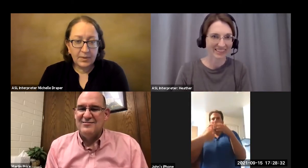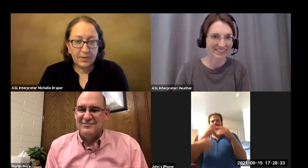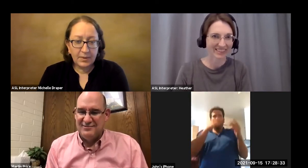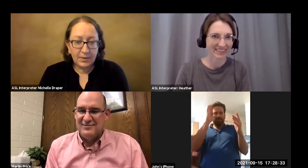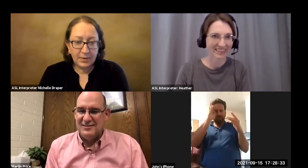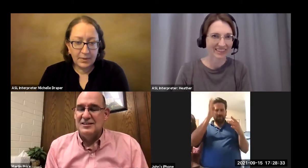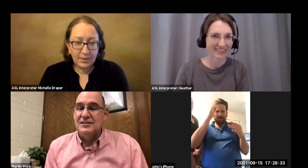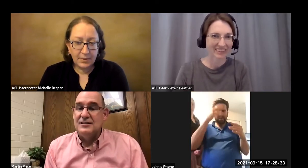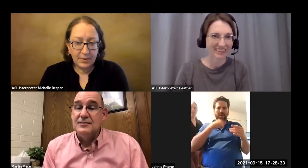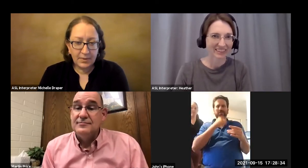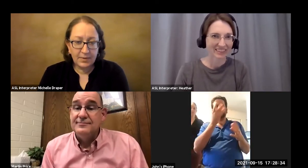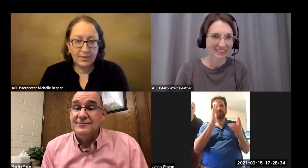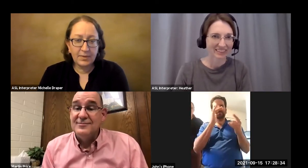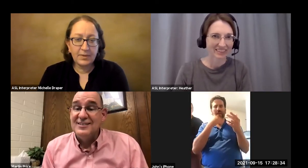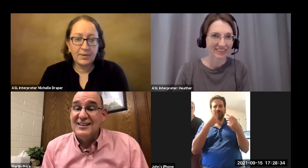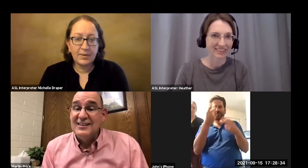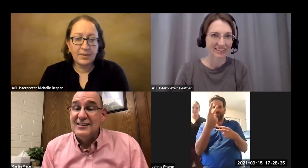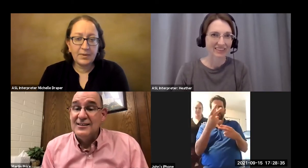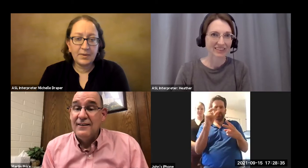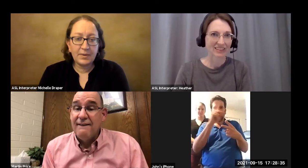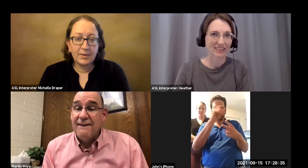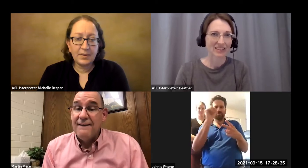Hi.